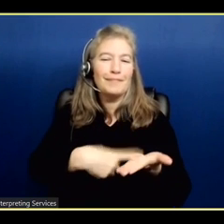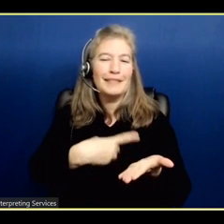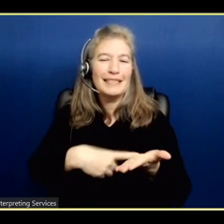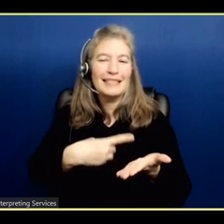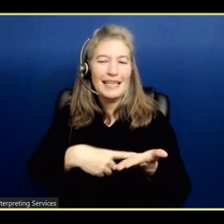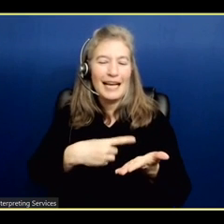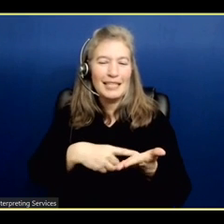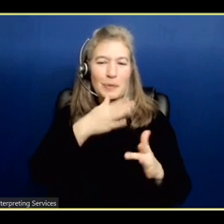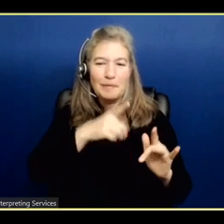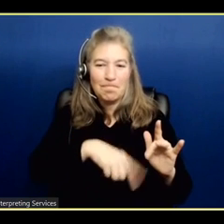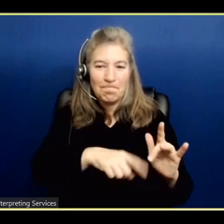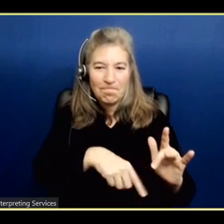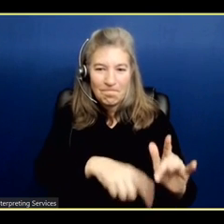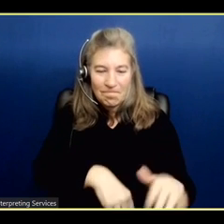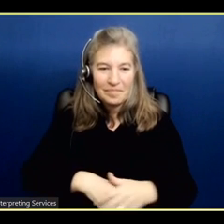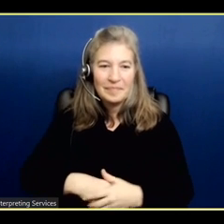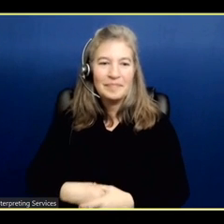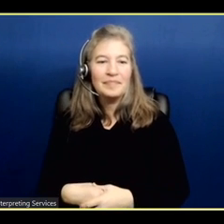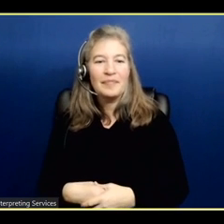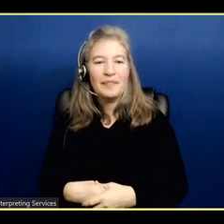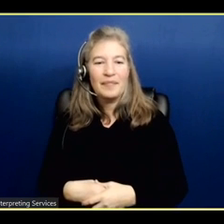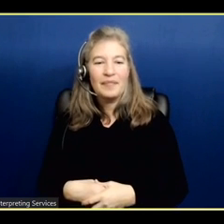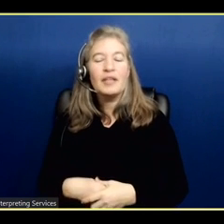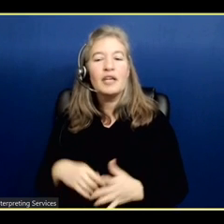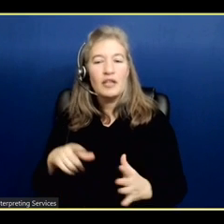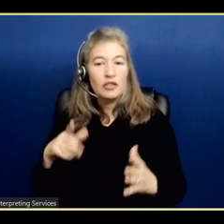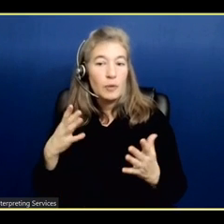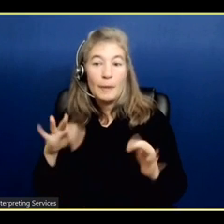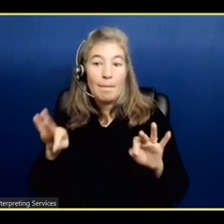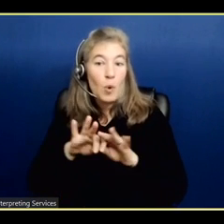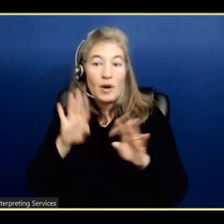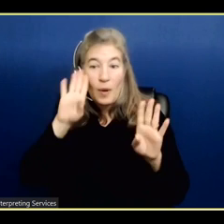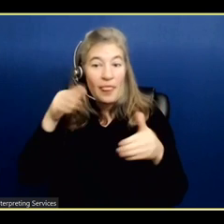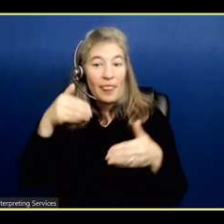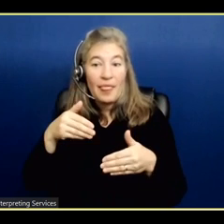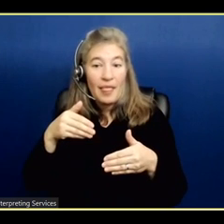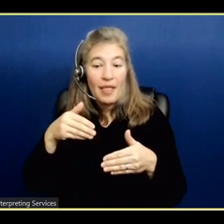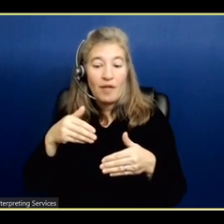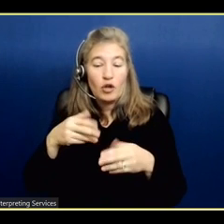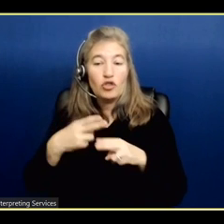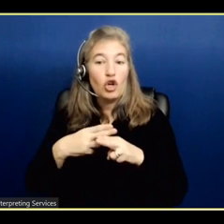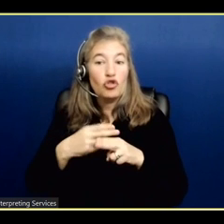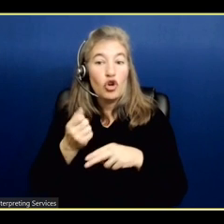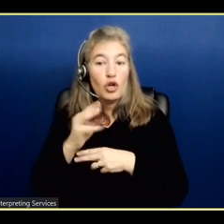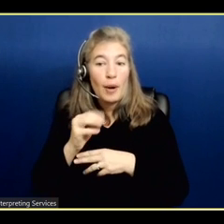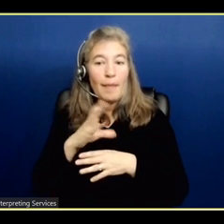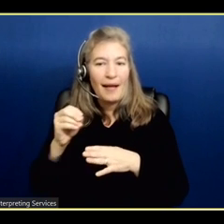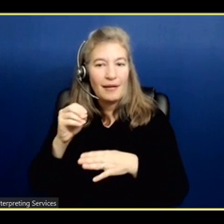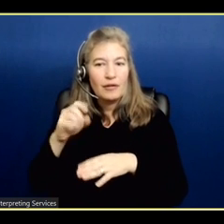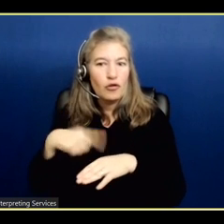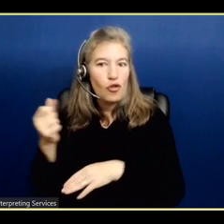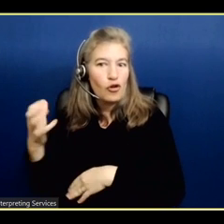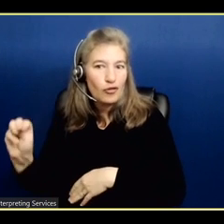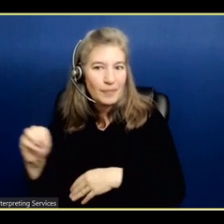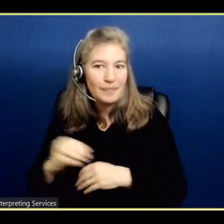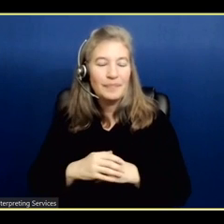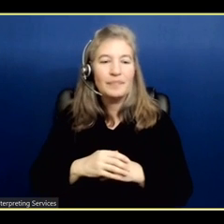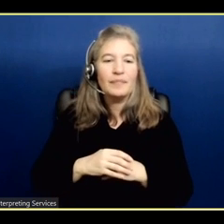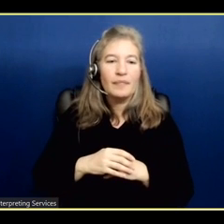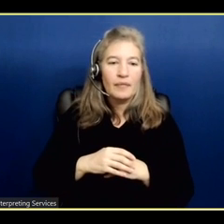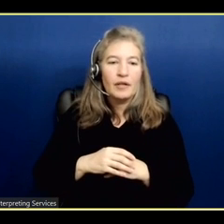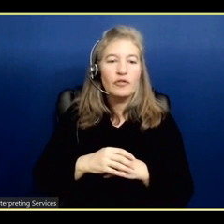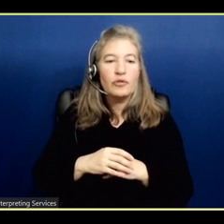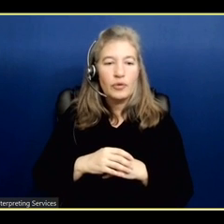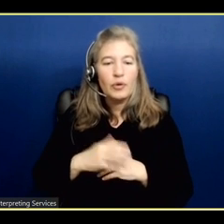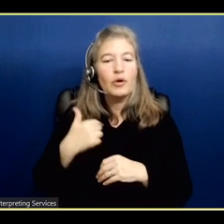us does really well. So for us, there are three particularly salient points. One is